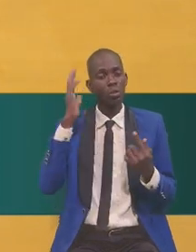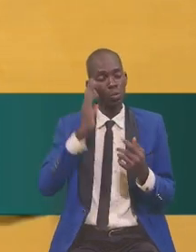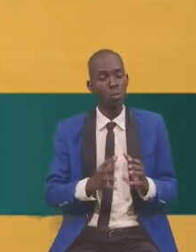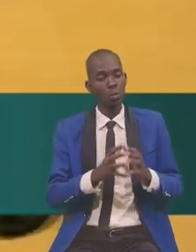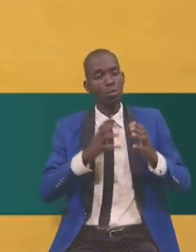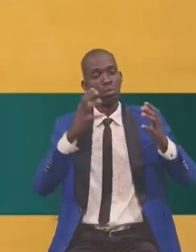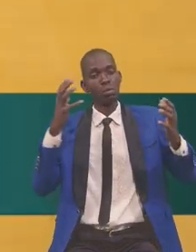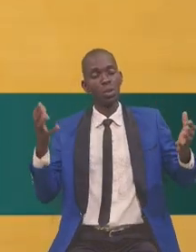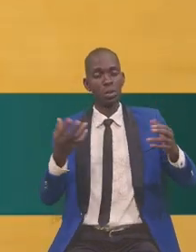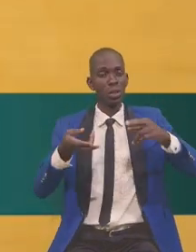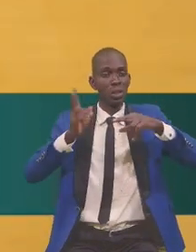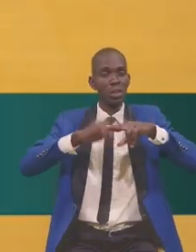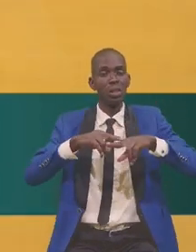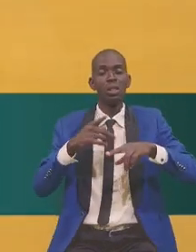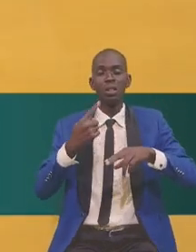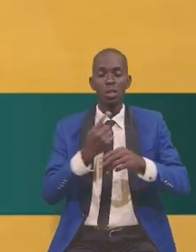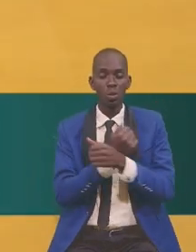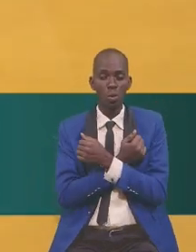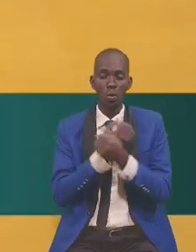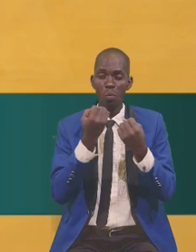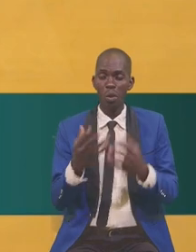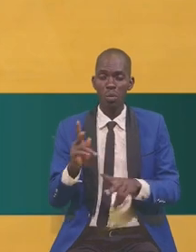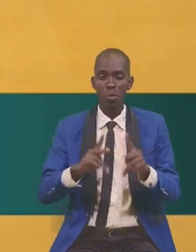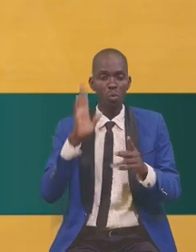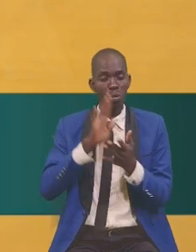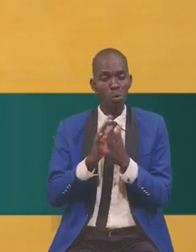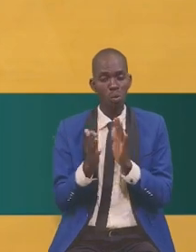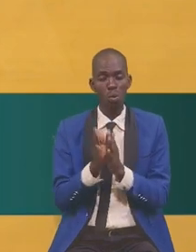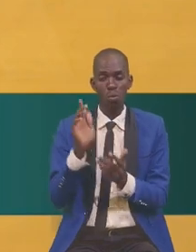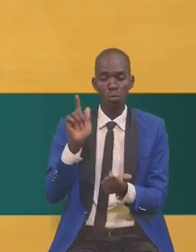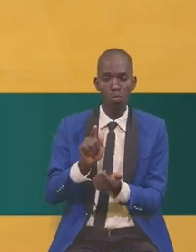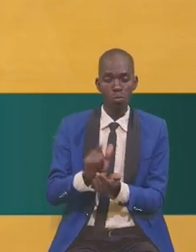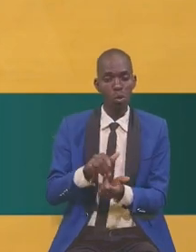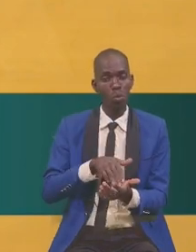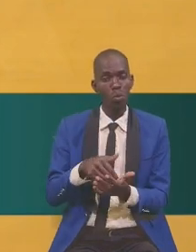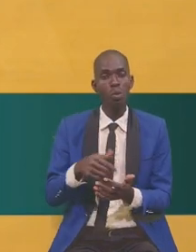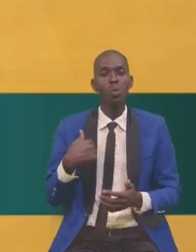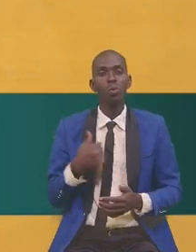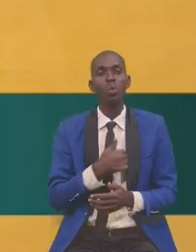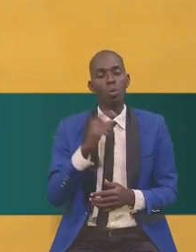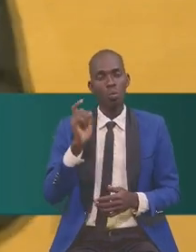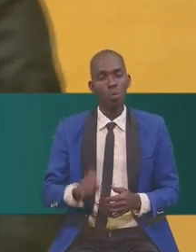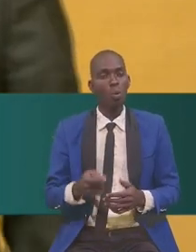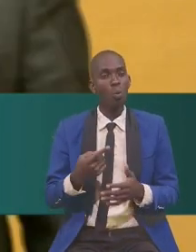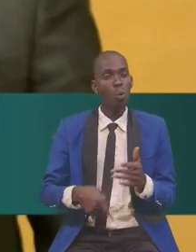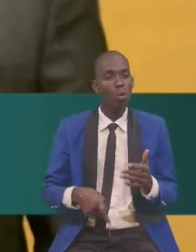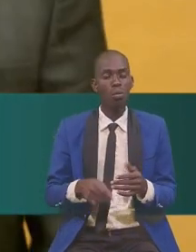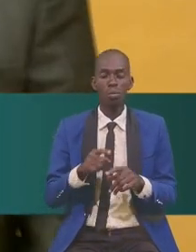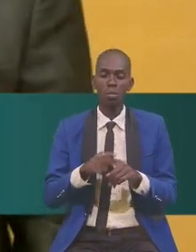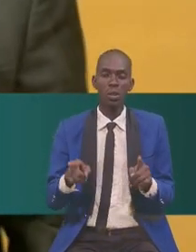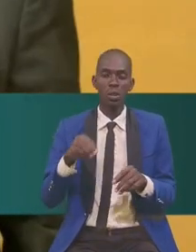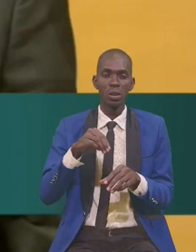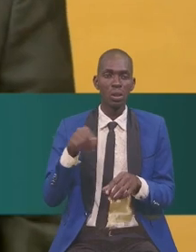many waxing cold, yet this is what we're called to. Look at verse 13. In verse 13, but he that